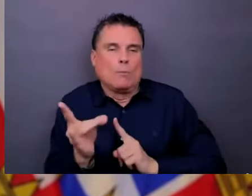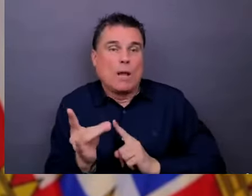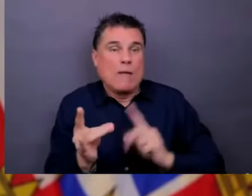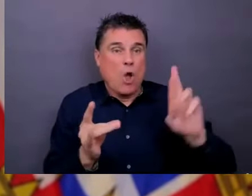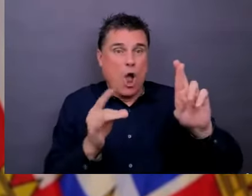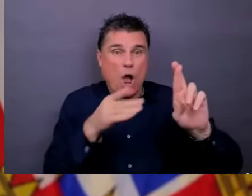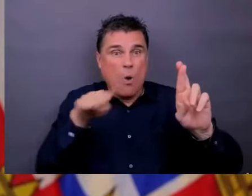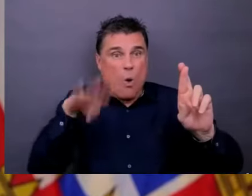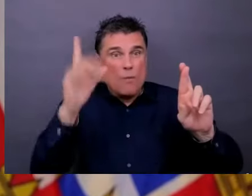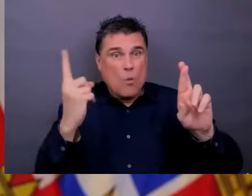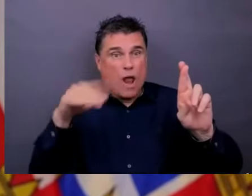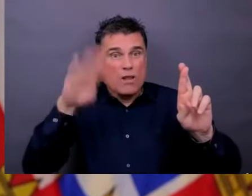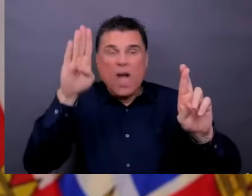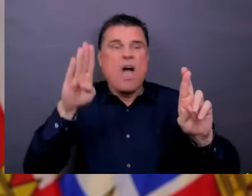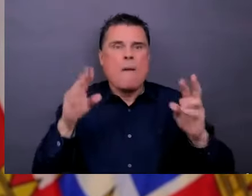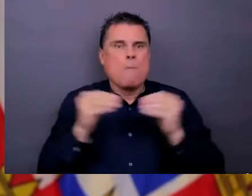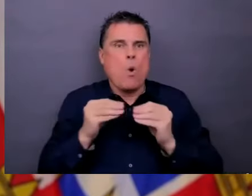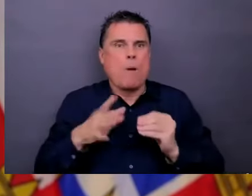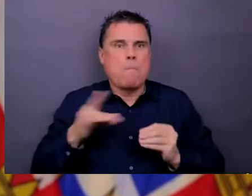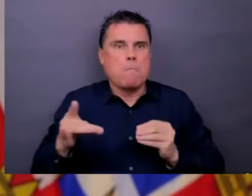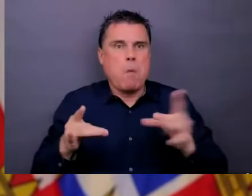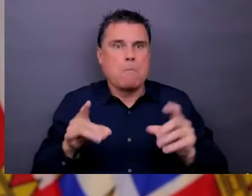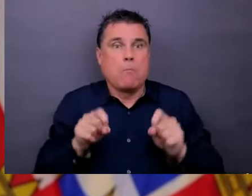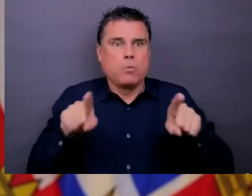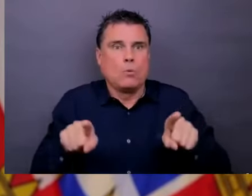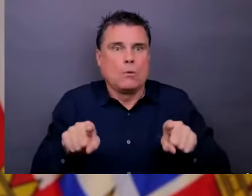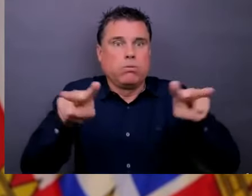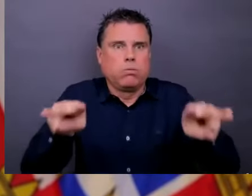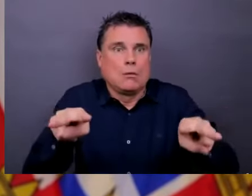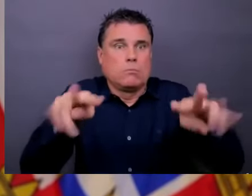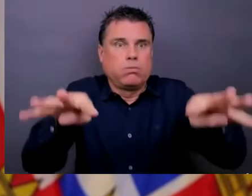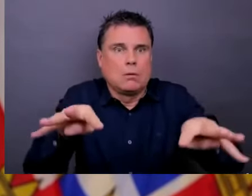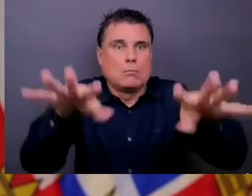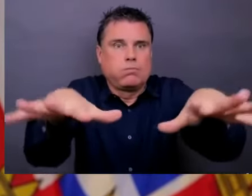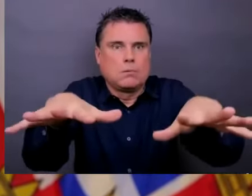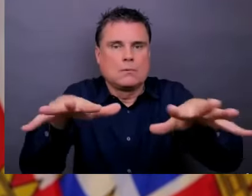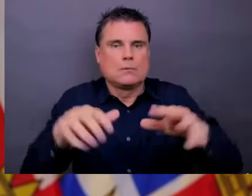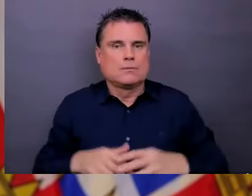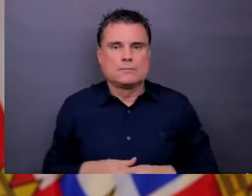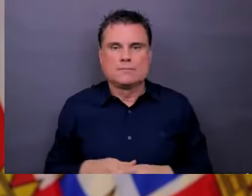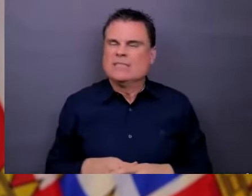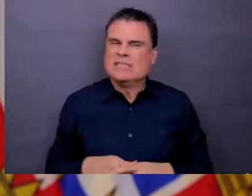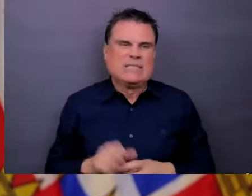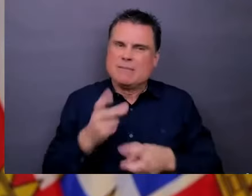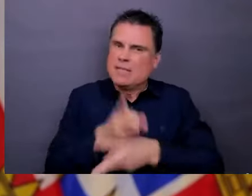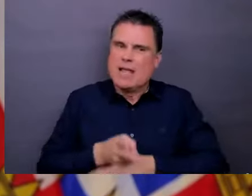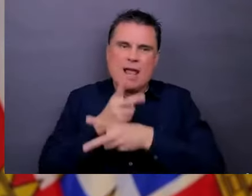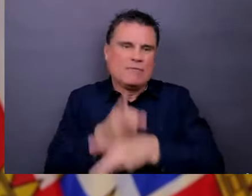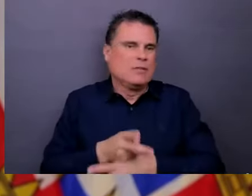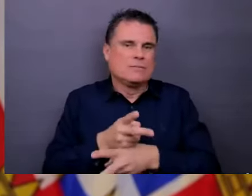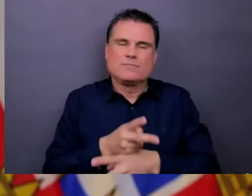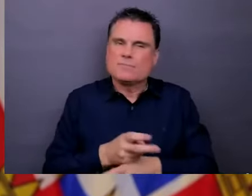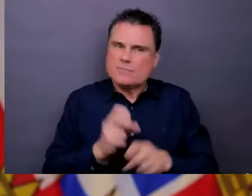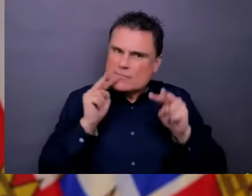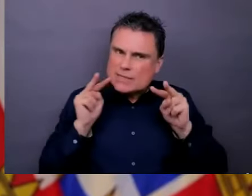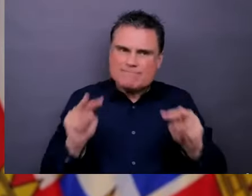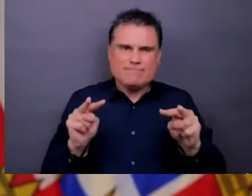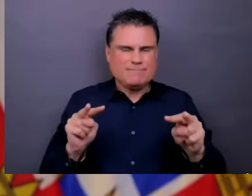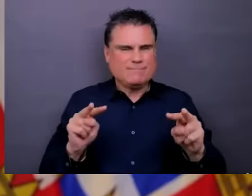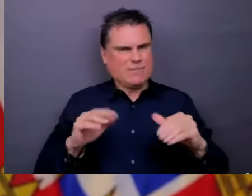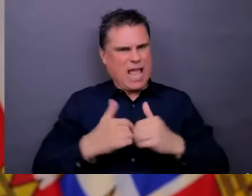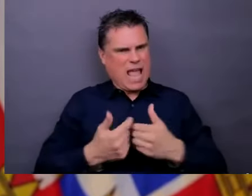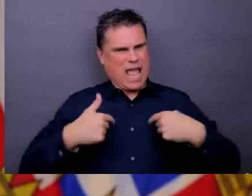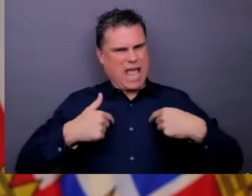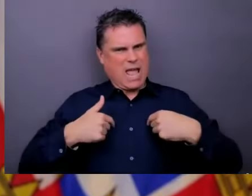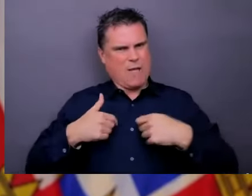need to reduce the transmission events that are happening in our community. once we start to see increases,